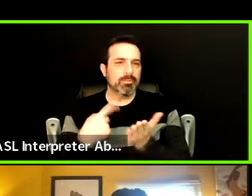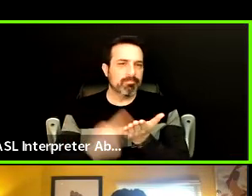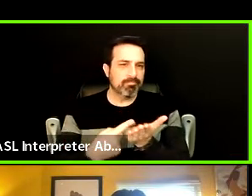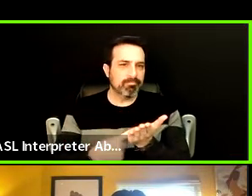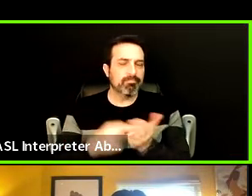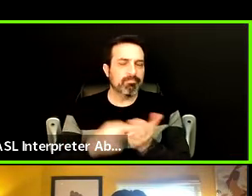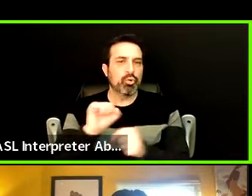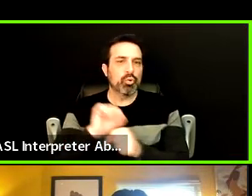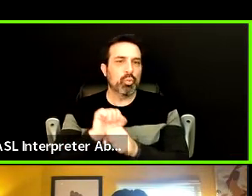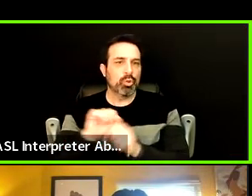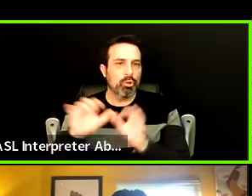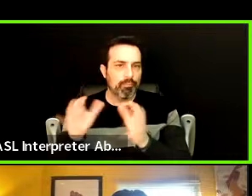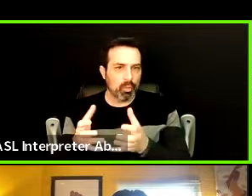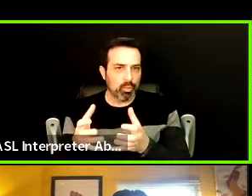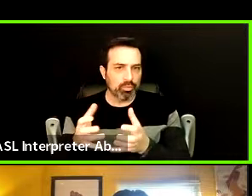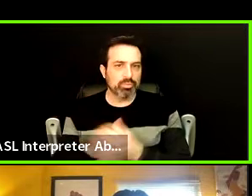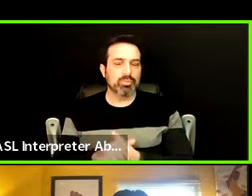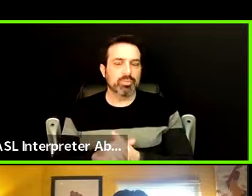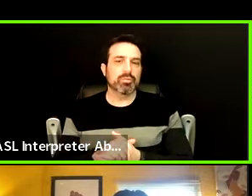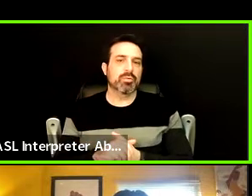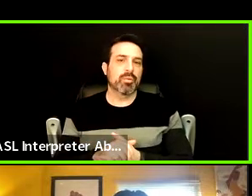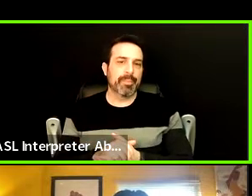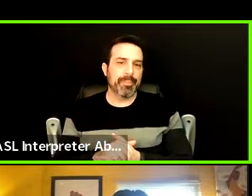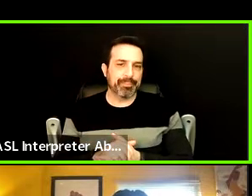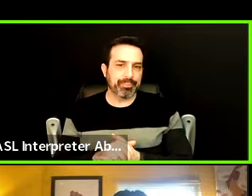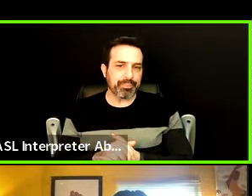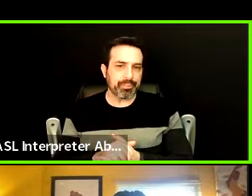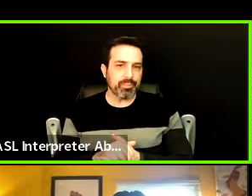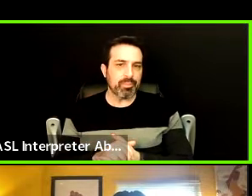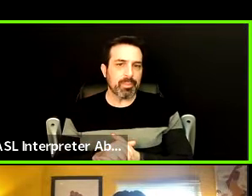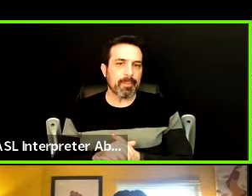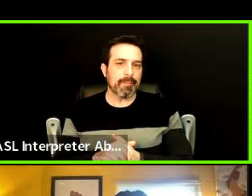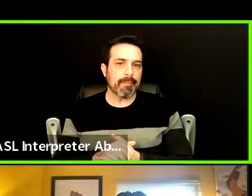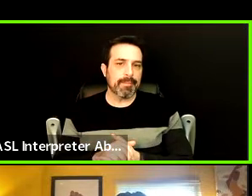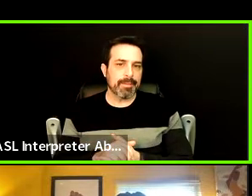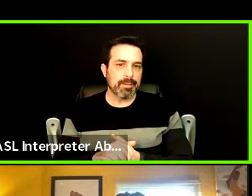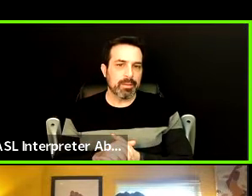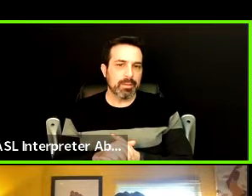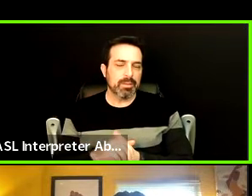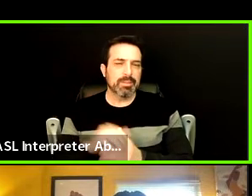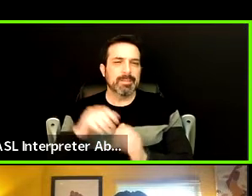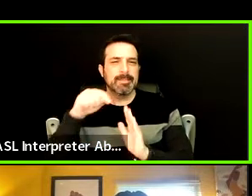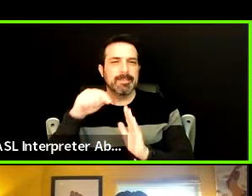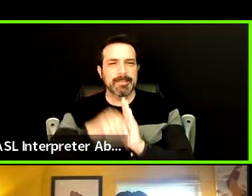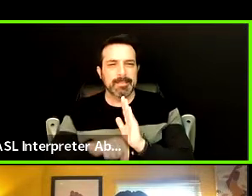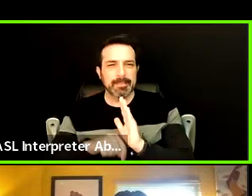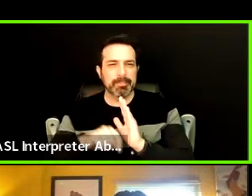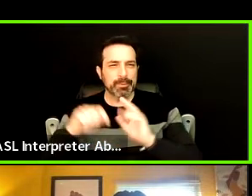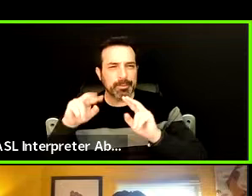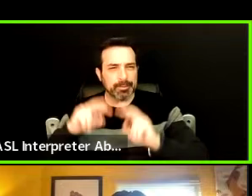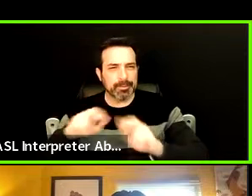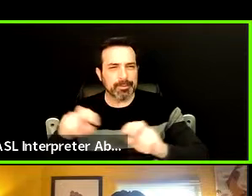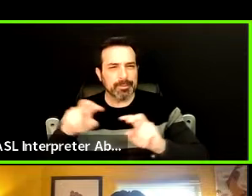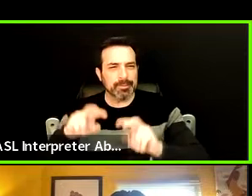workforce and really taking a deeper dive into really outlining what those